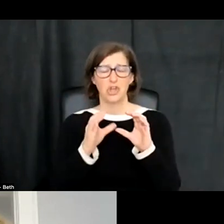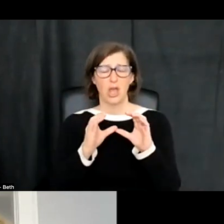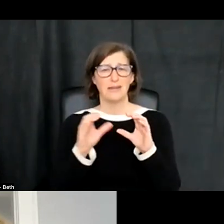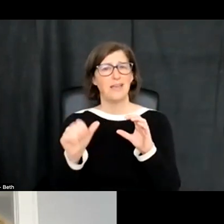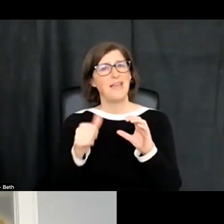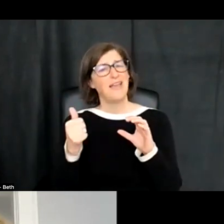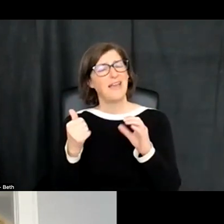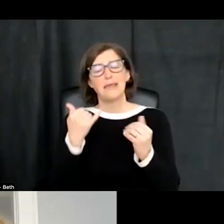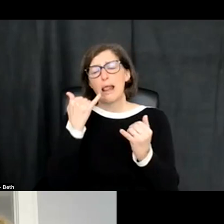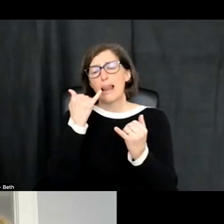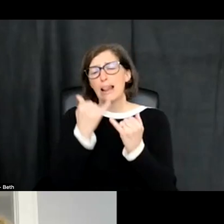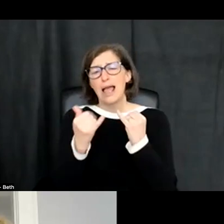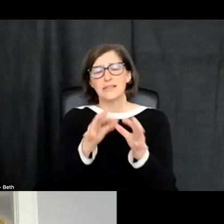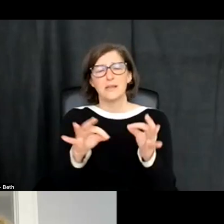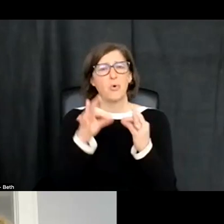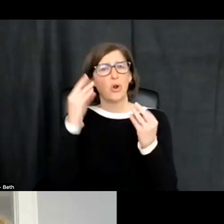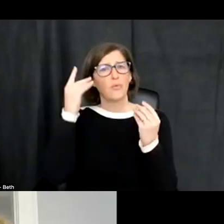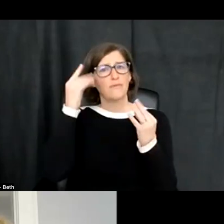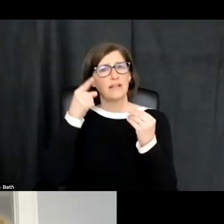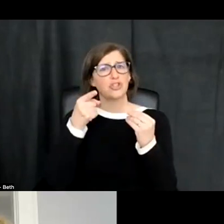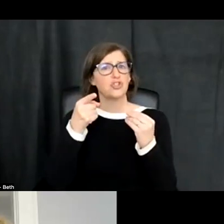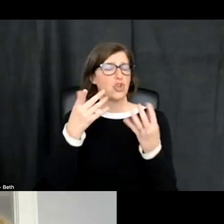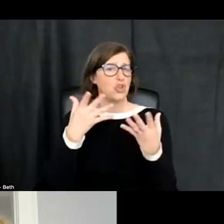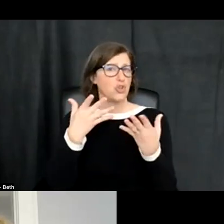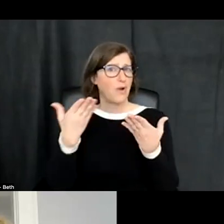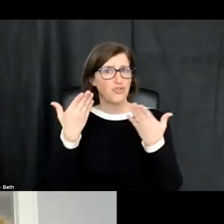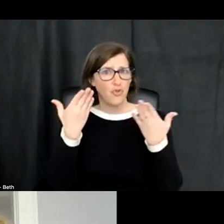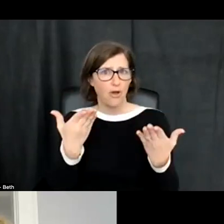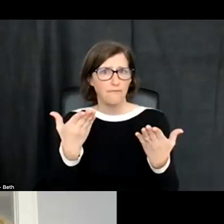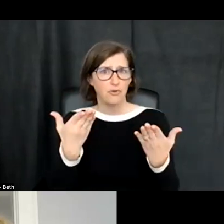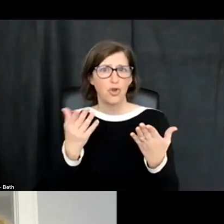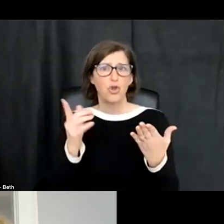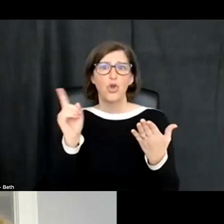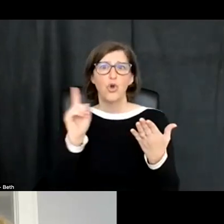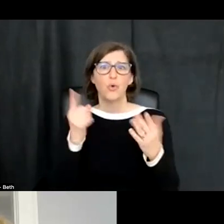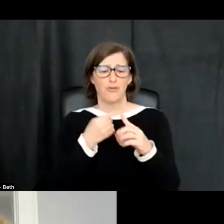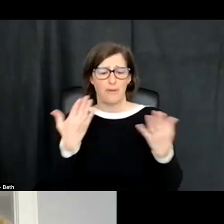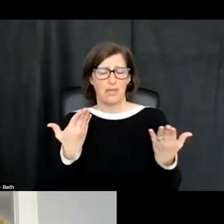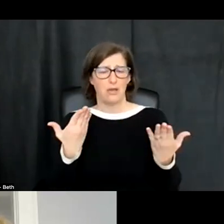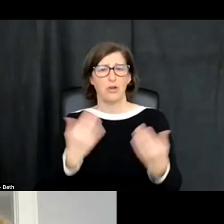of last key reflections that you would want to offer, where we go from here?